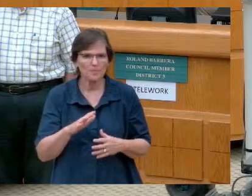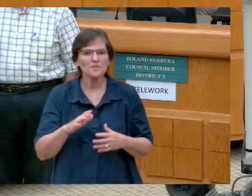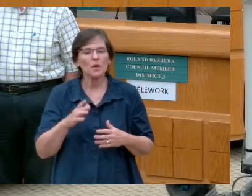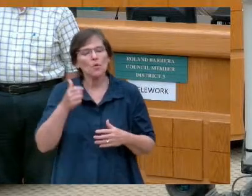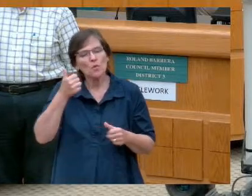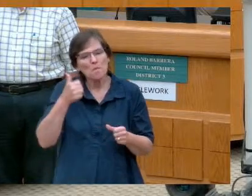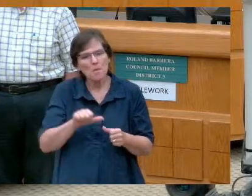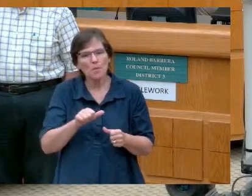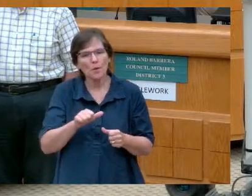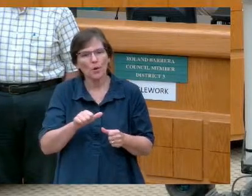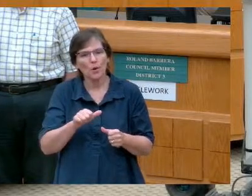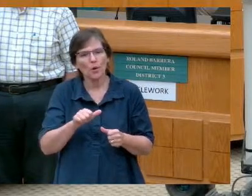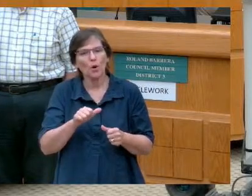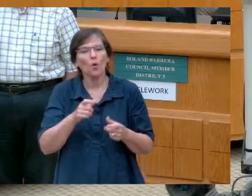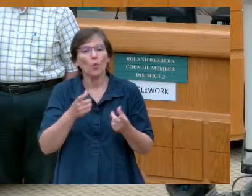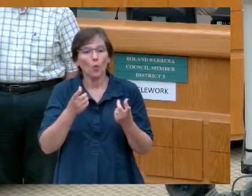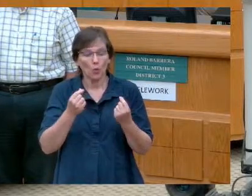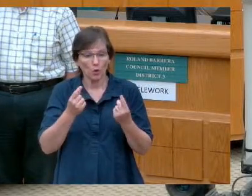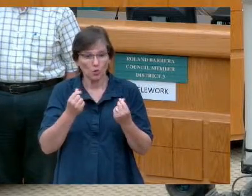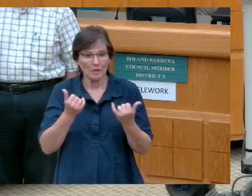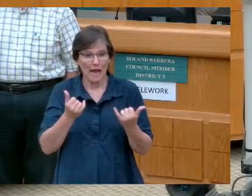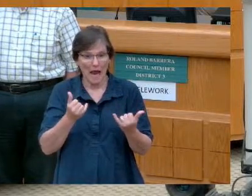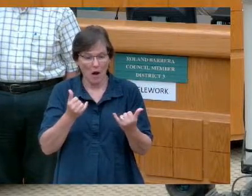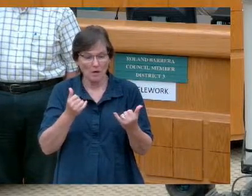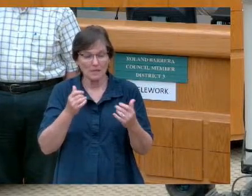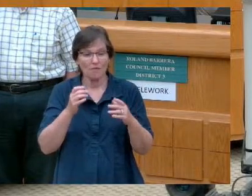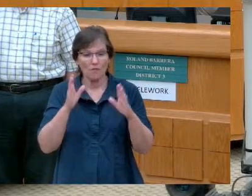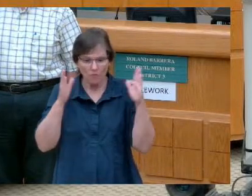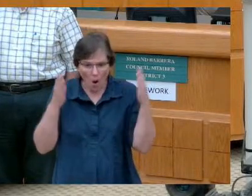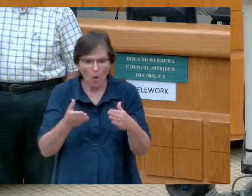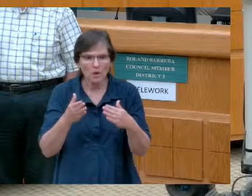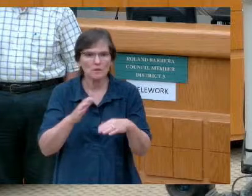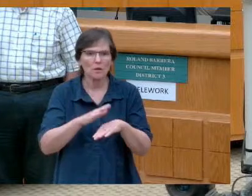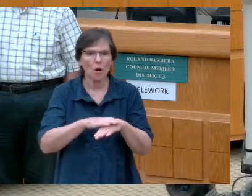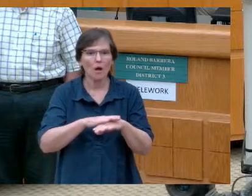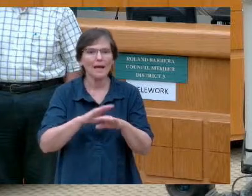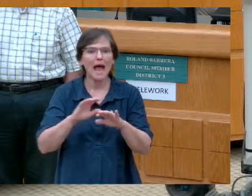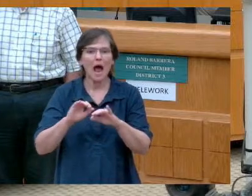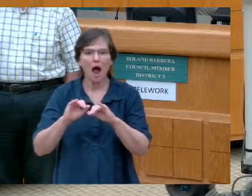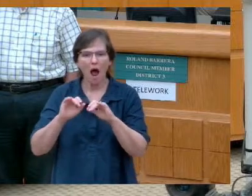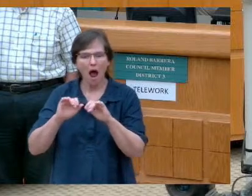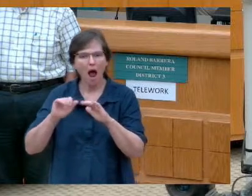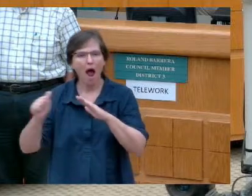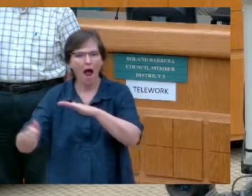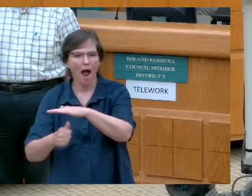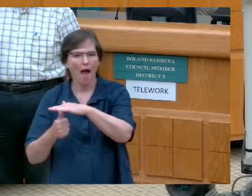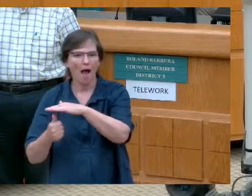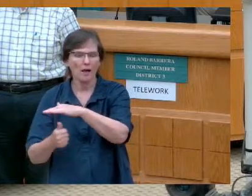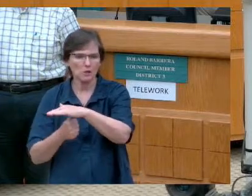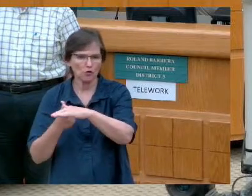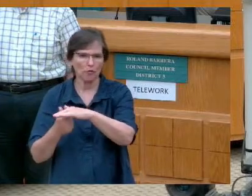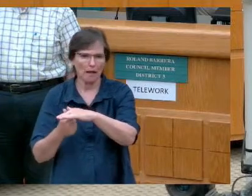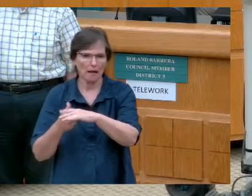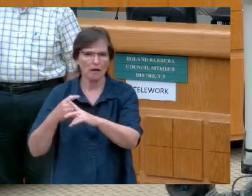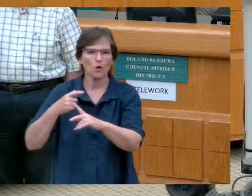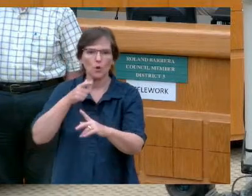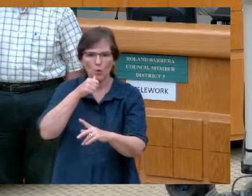currently to isolate any positives and to isolate any contacts so that we can stop the spread of the